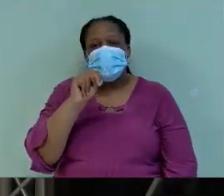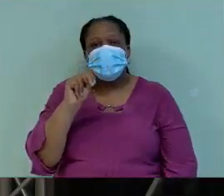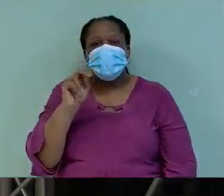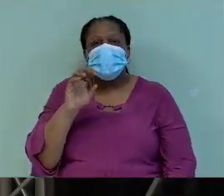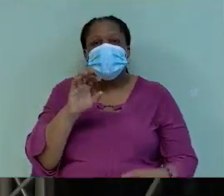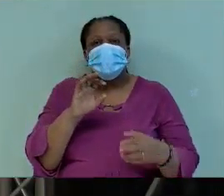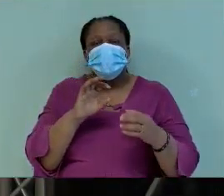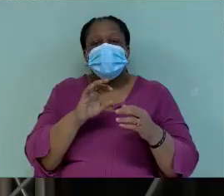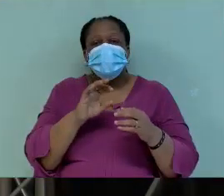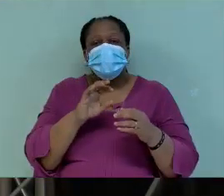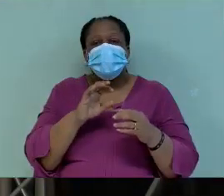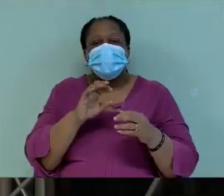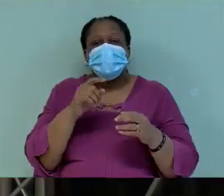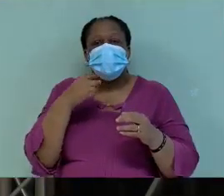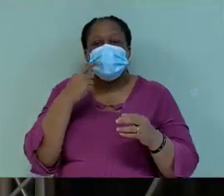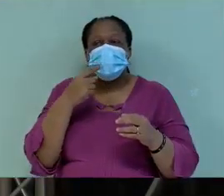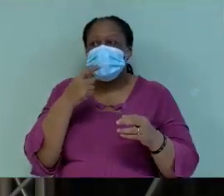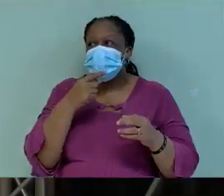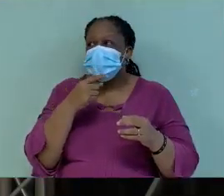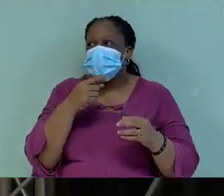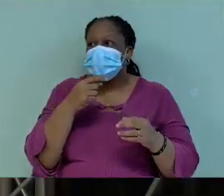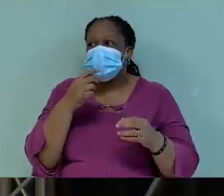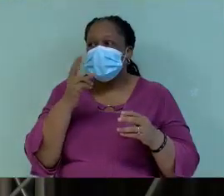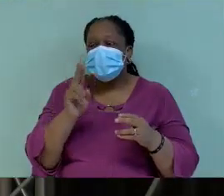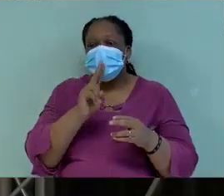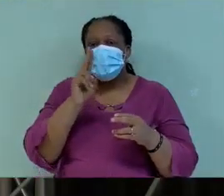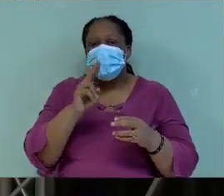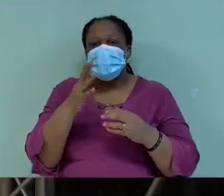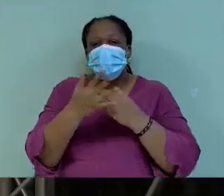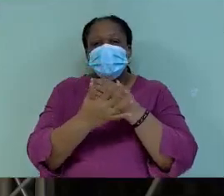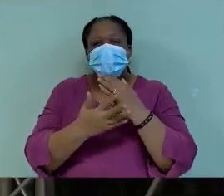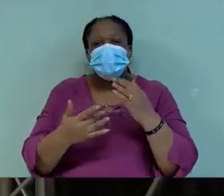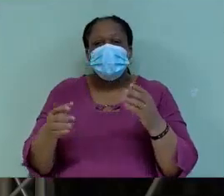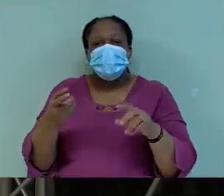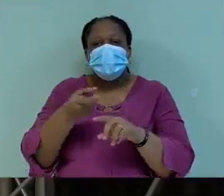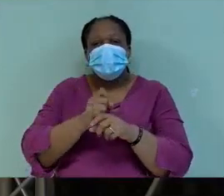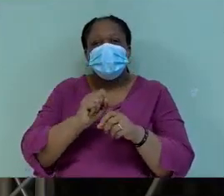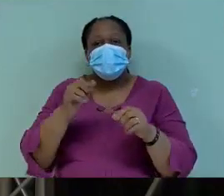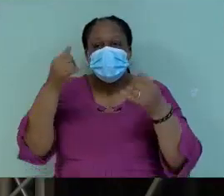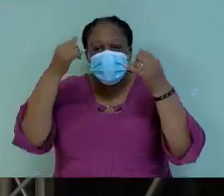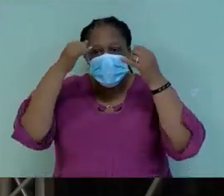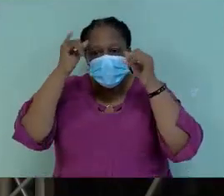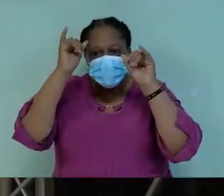blood from cows to treat coronavirus. How does that work?